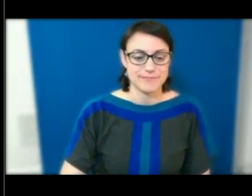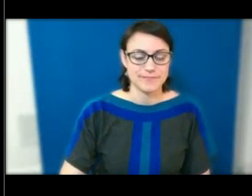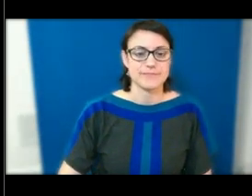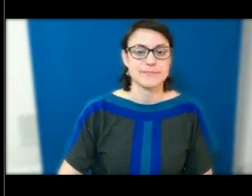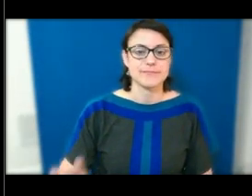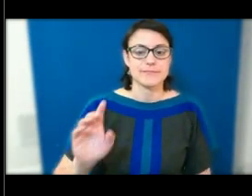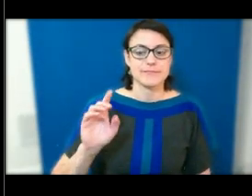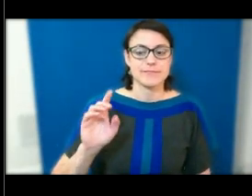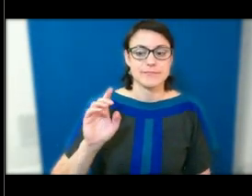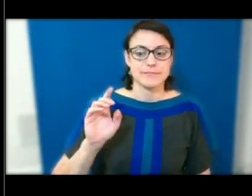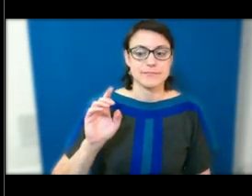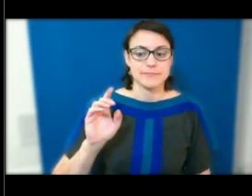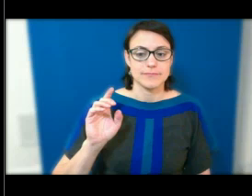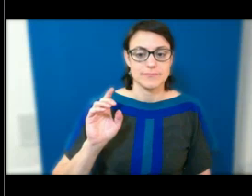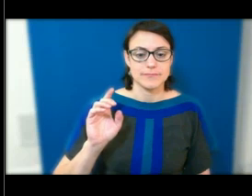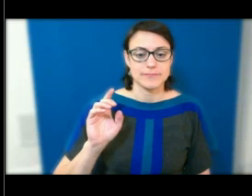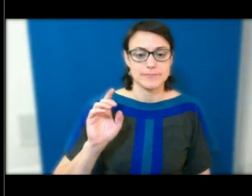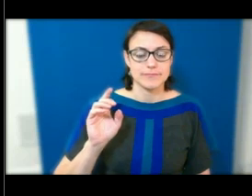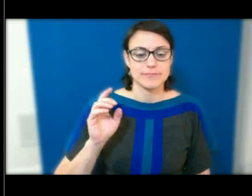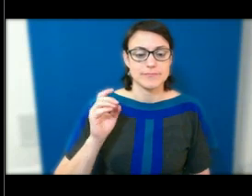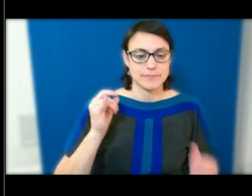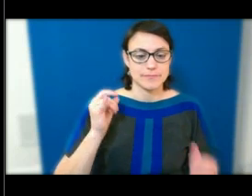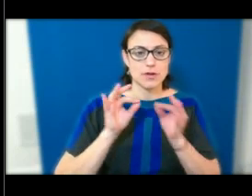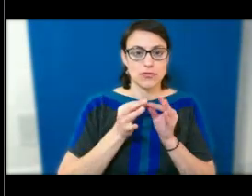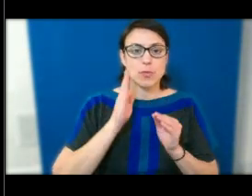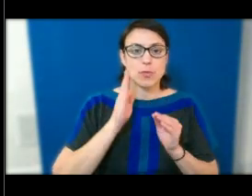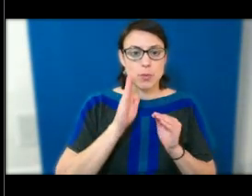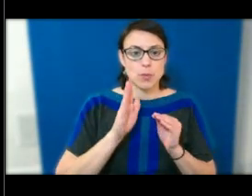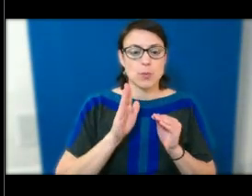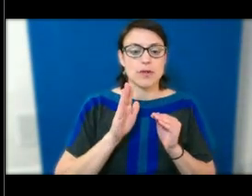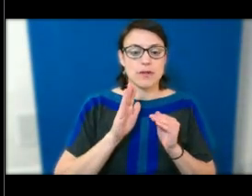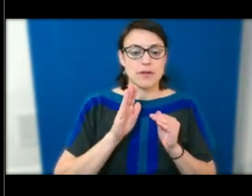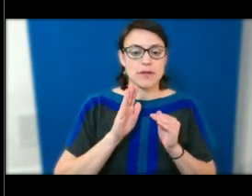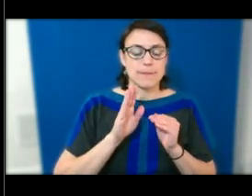can be here until 10:30.